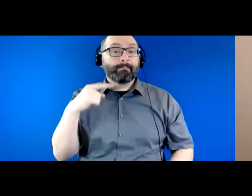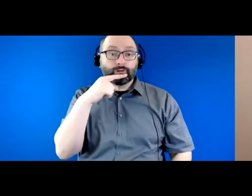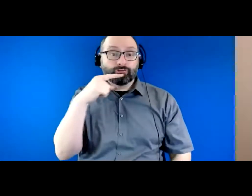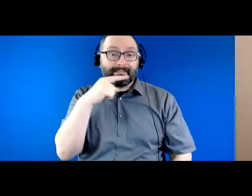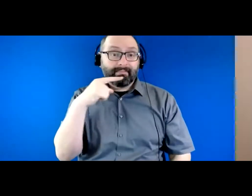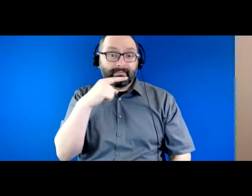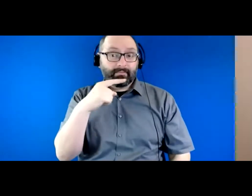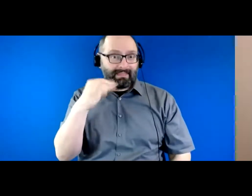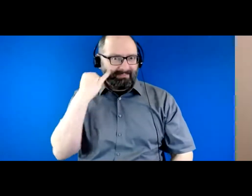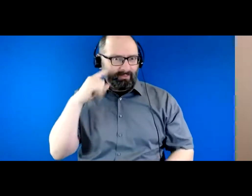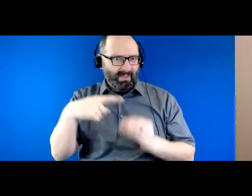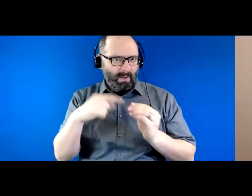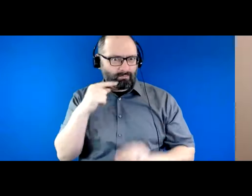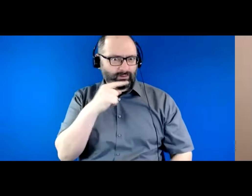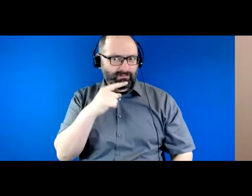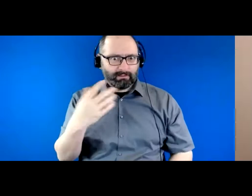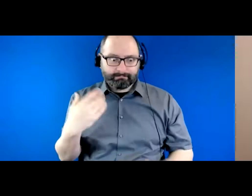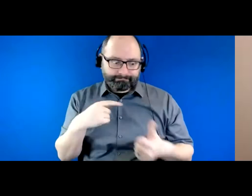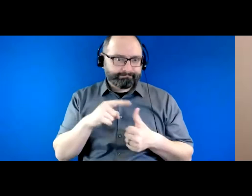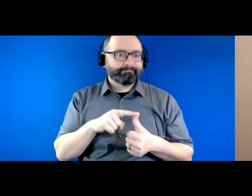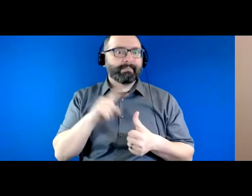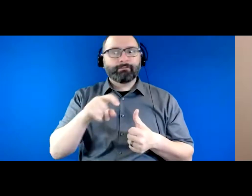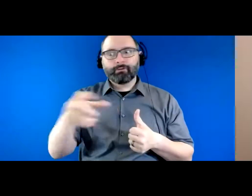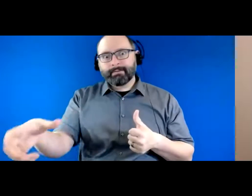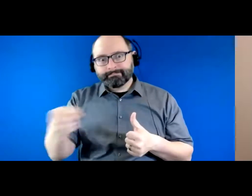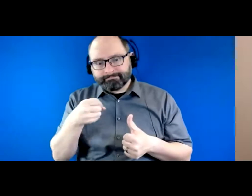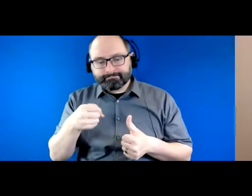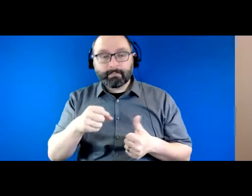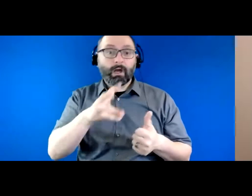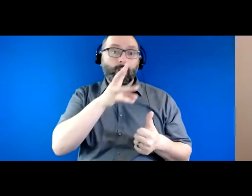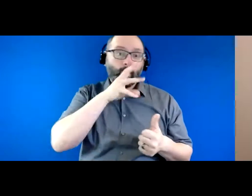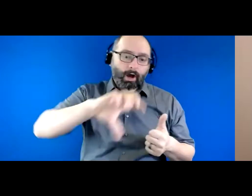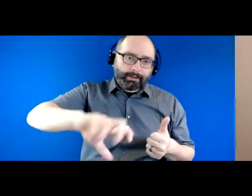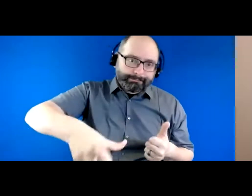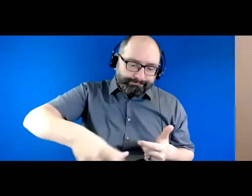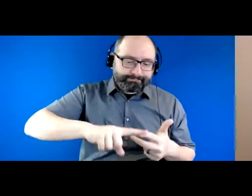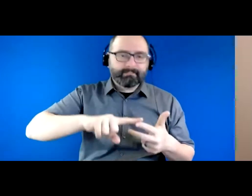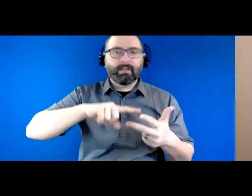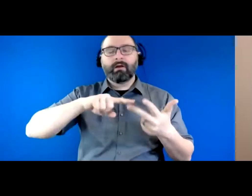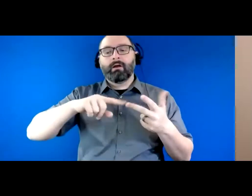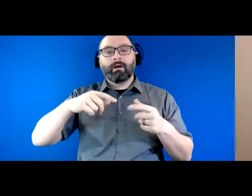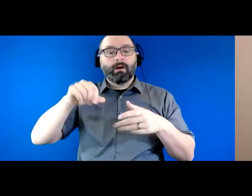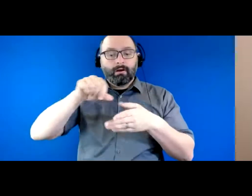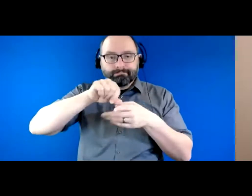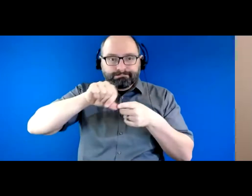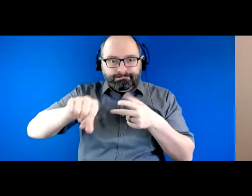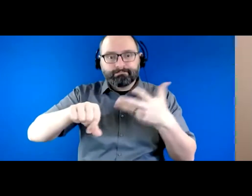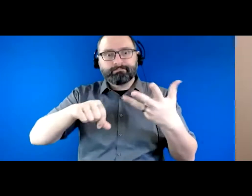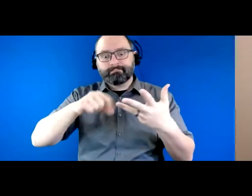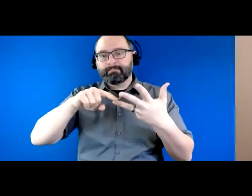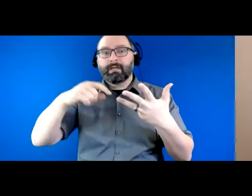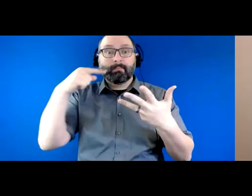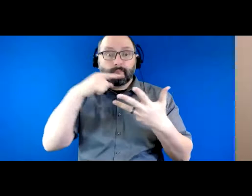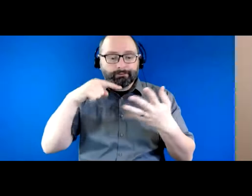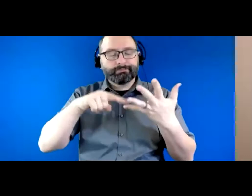teeth, if you think about it, you have to retrieve your items, you turn on the water, you put the toothpaste on the brush, you brush your teeth, you rinse,